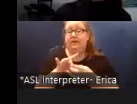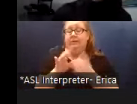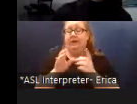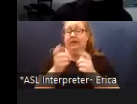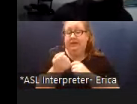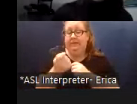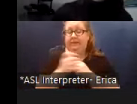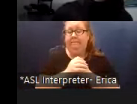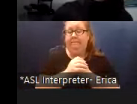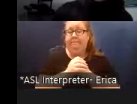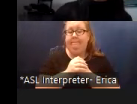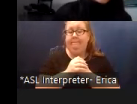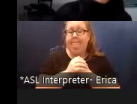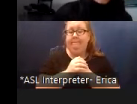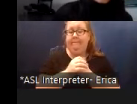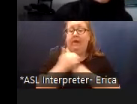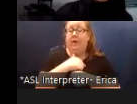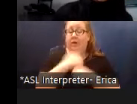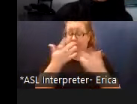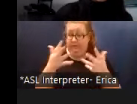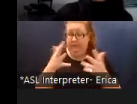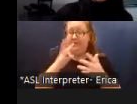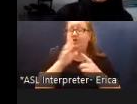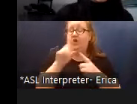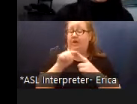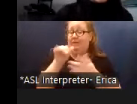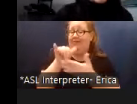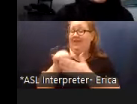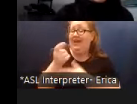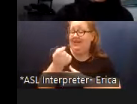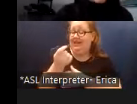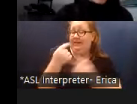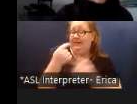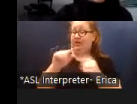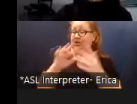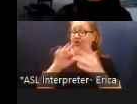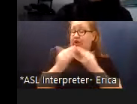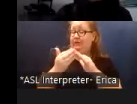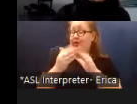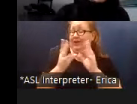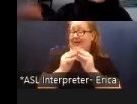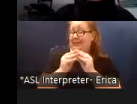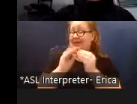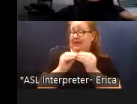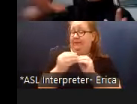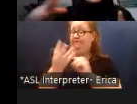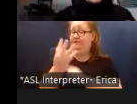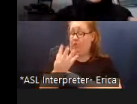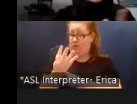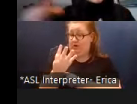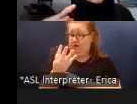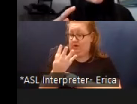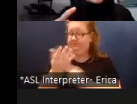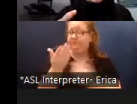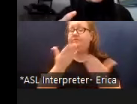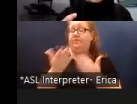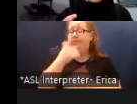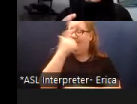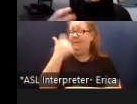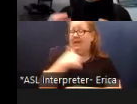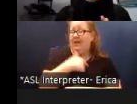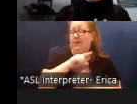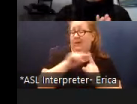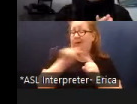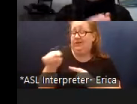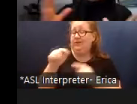did talk about that during community meeting number 4. I think probably because we went down to the